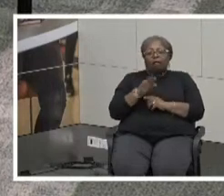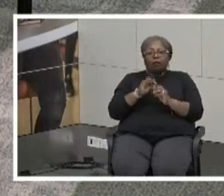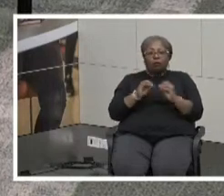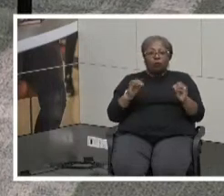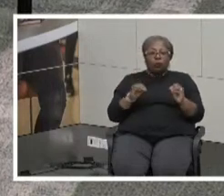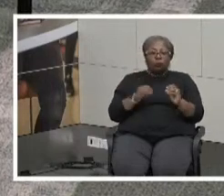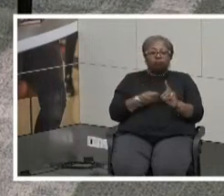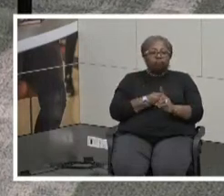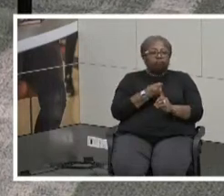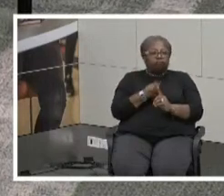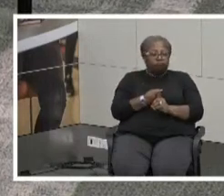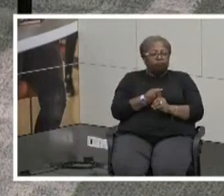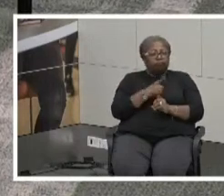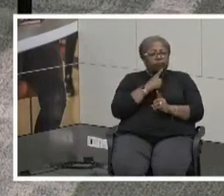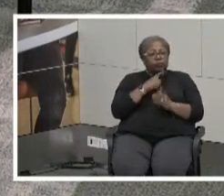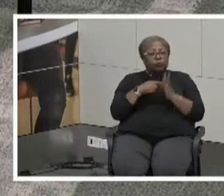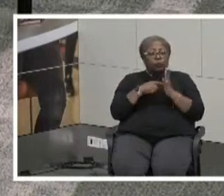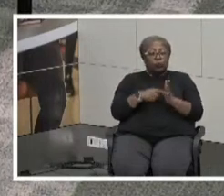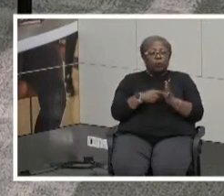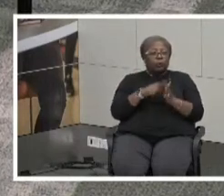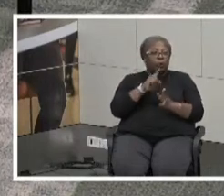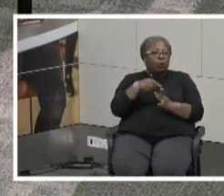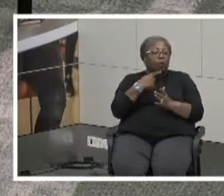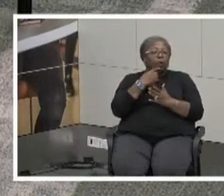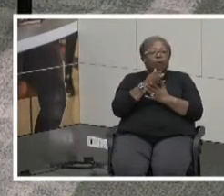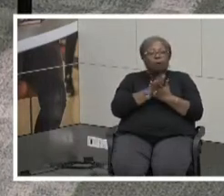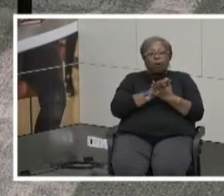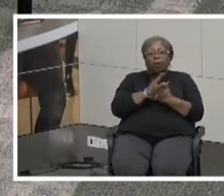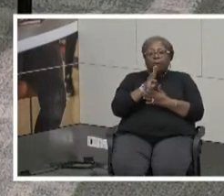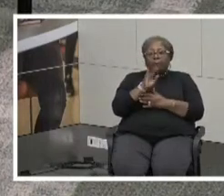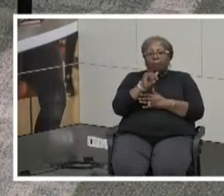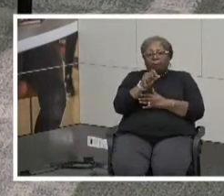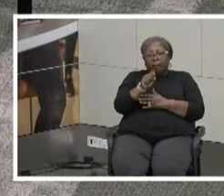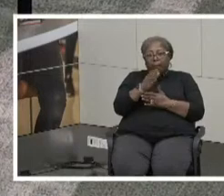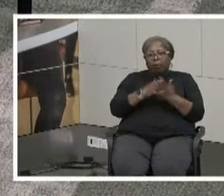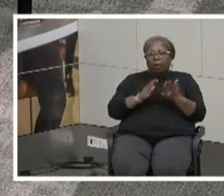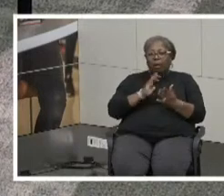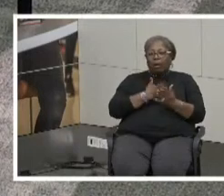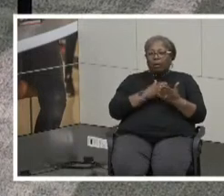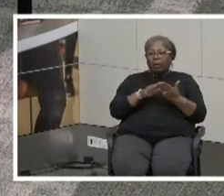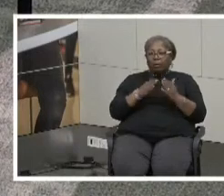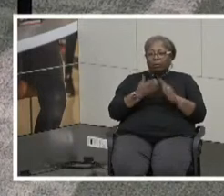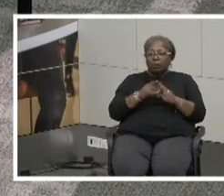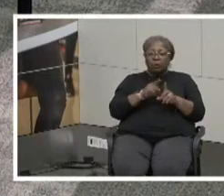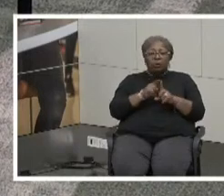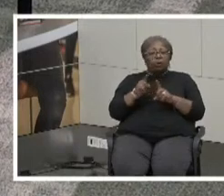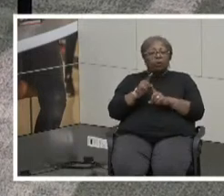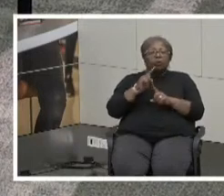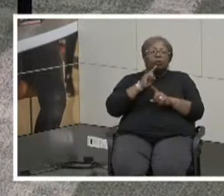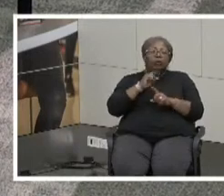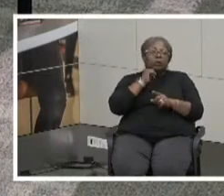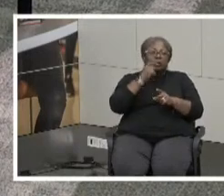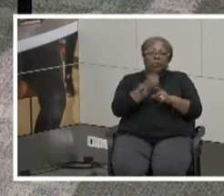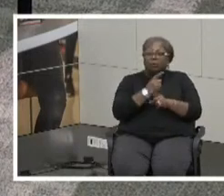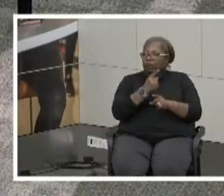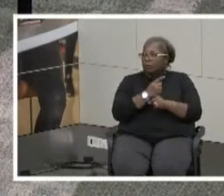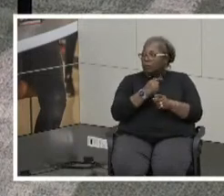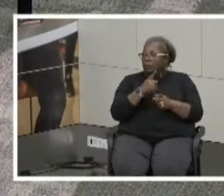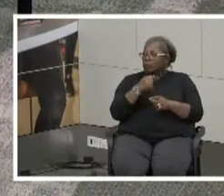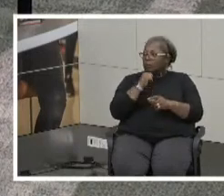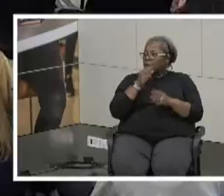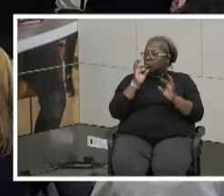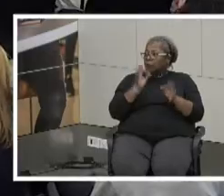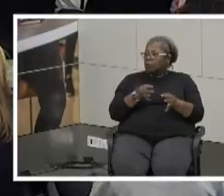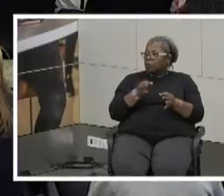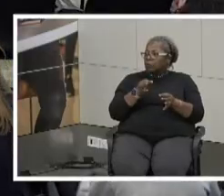impact they represent only a partial and biased portion of our neighborhood it's also highly inappropriate for you